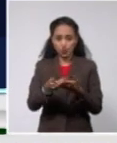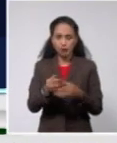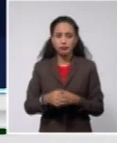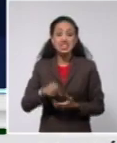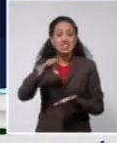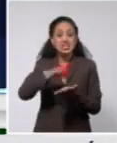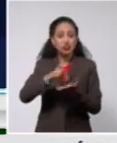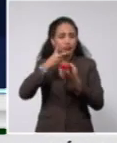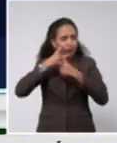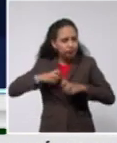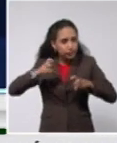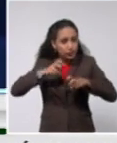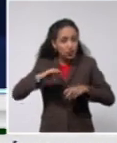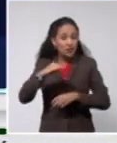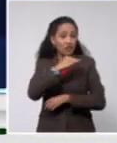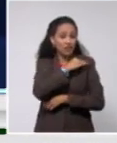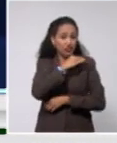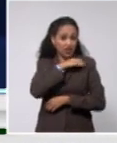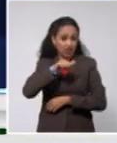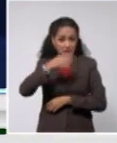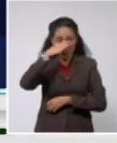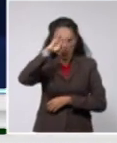299 in the ICA Laboratories,